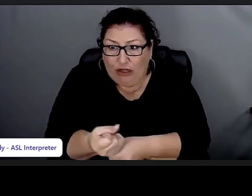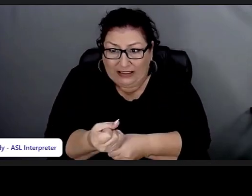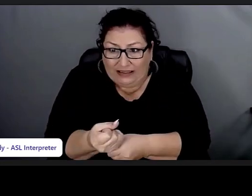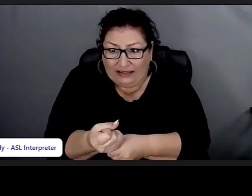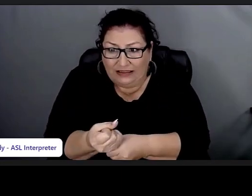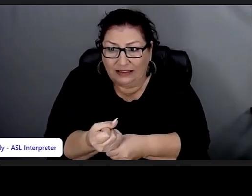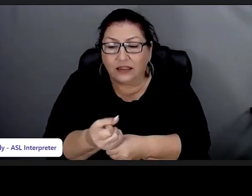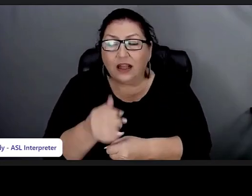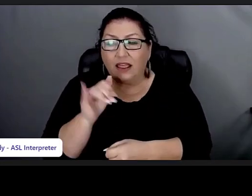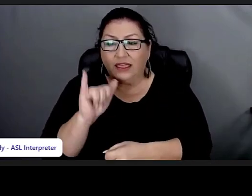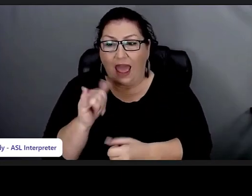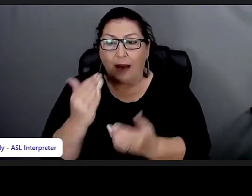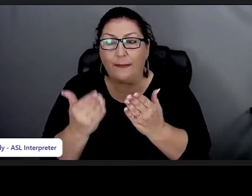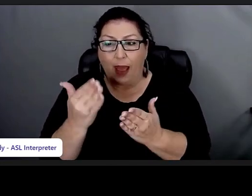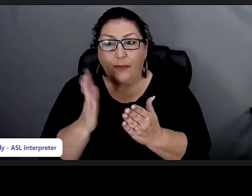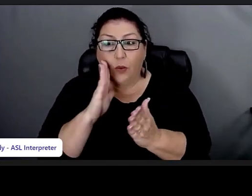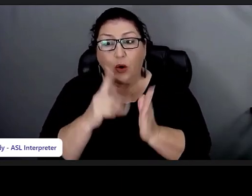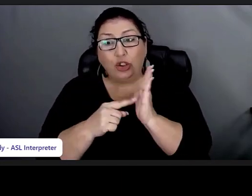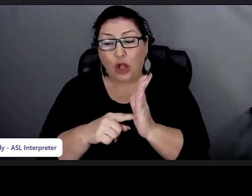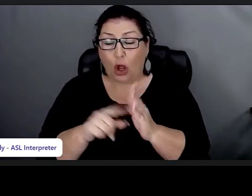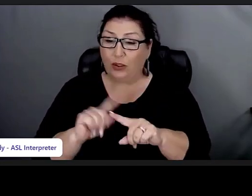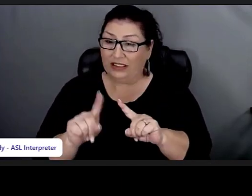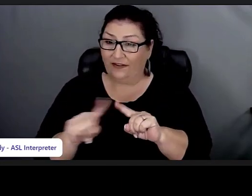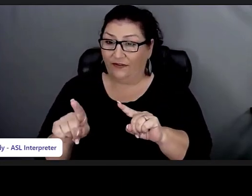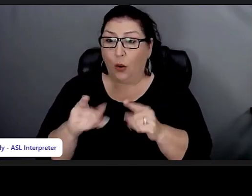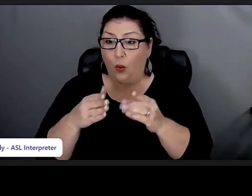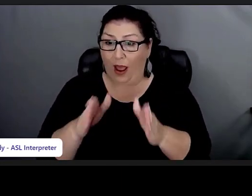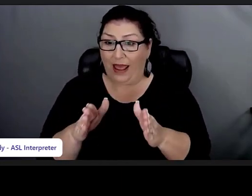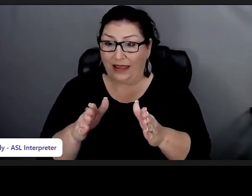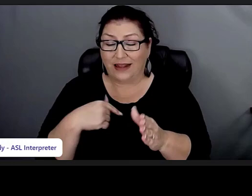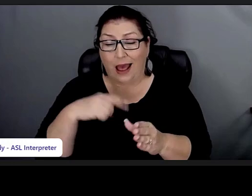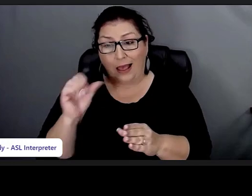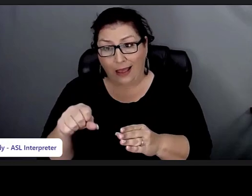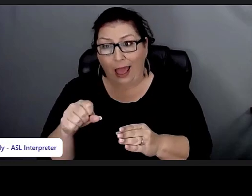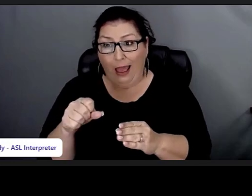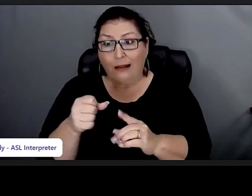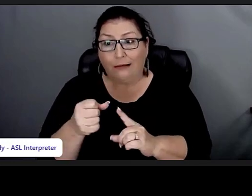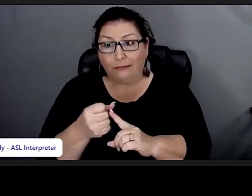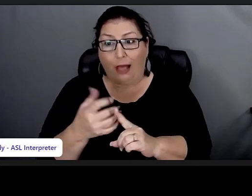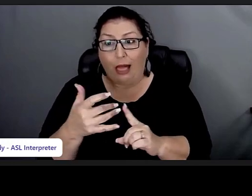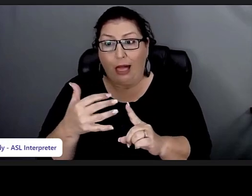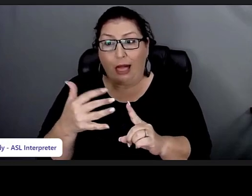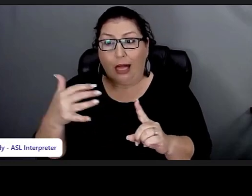may present in different ways. I could go on, but these are the key